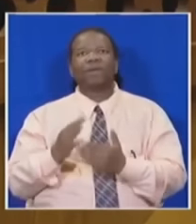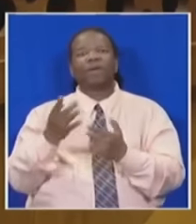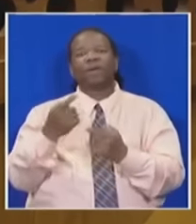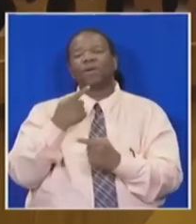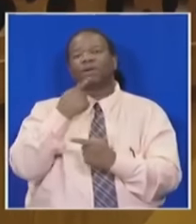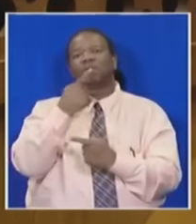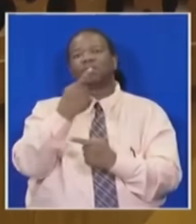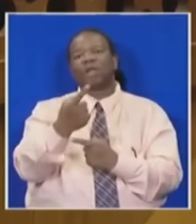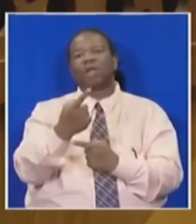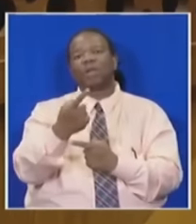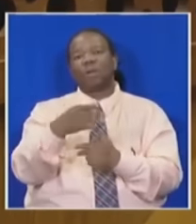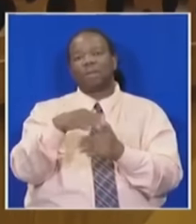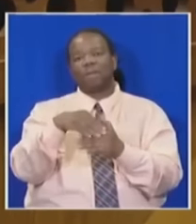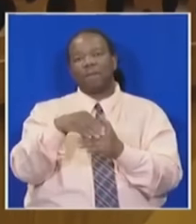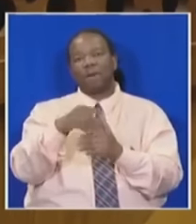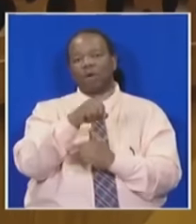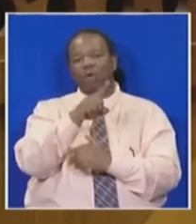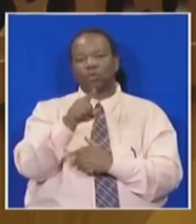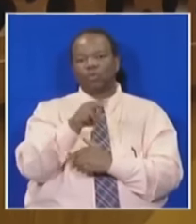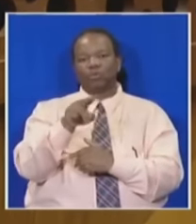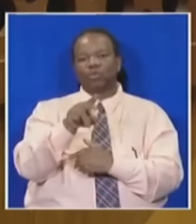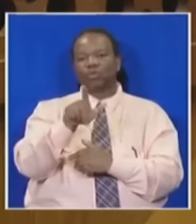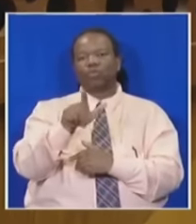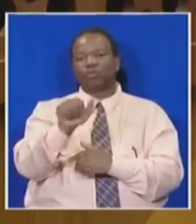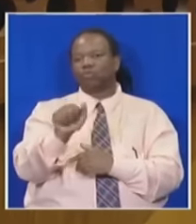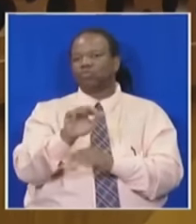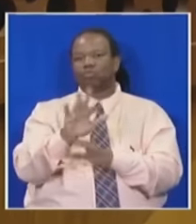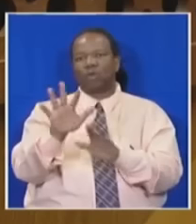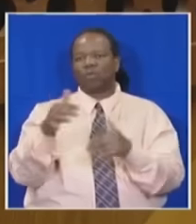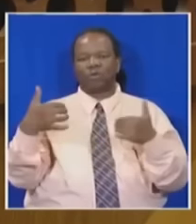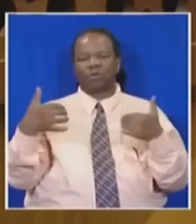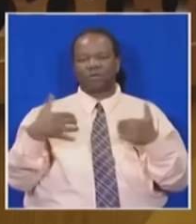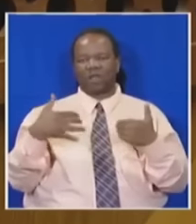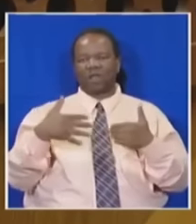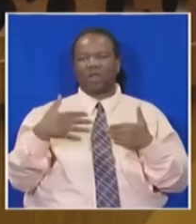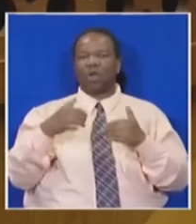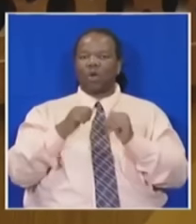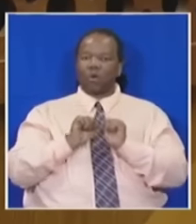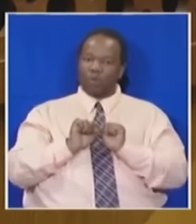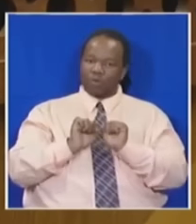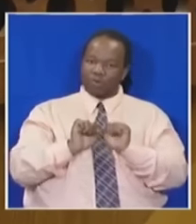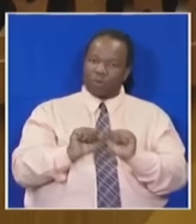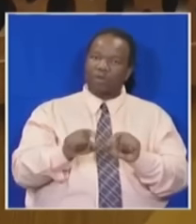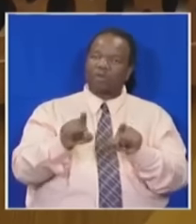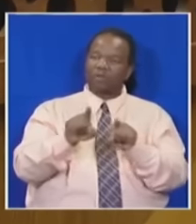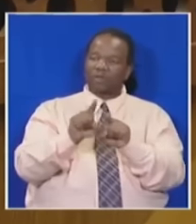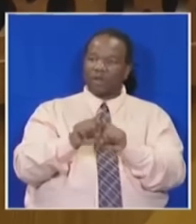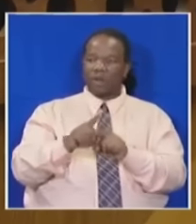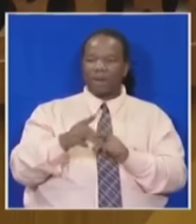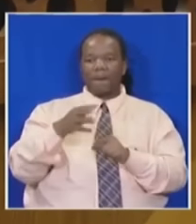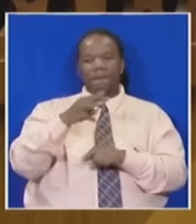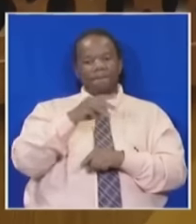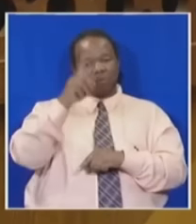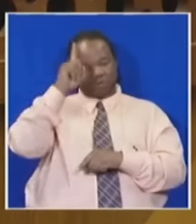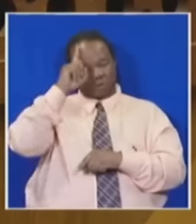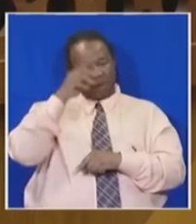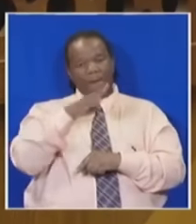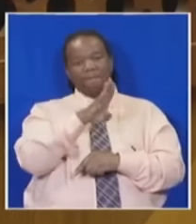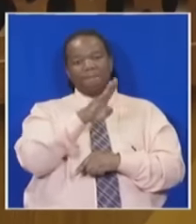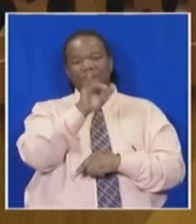and other members of the ANC. We're not going to be scared to keep pushing, like we pushed you out of Nelson Mandela Bay, like we pushed you out of